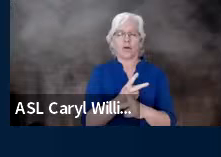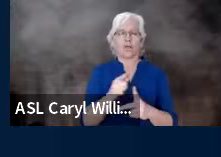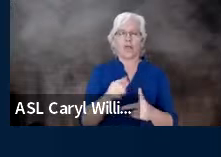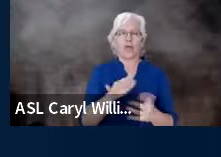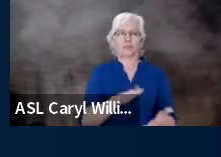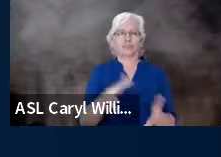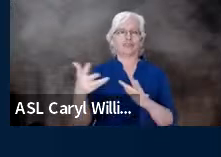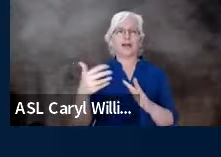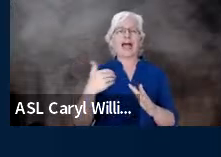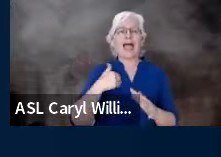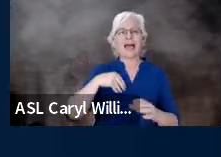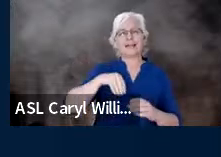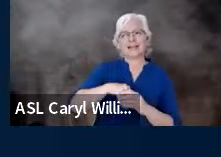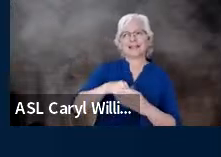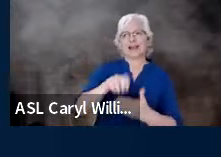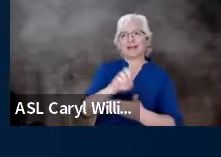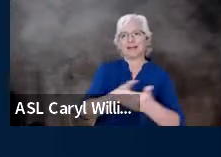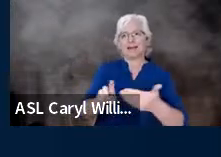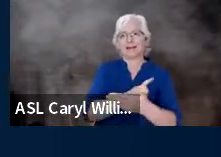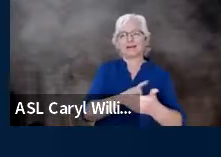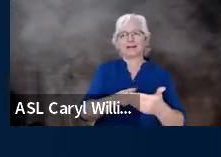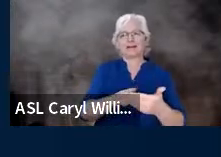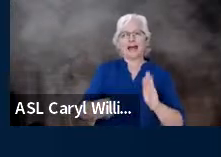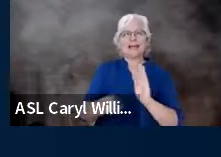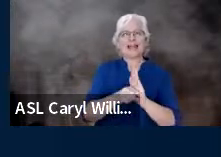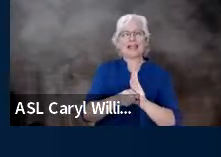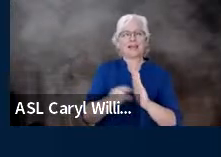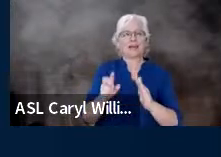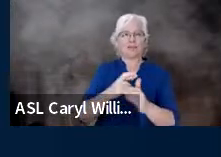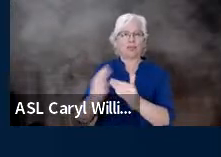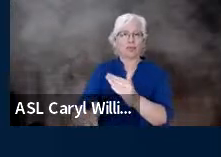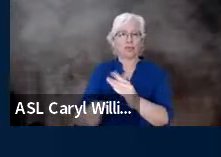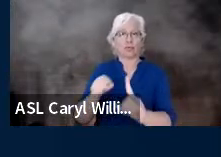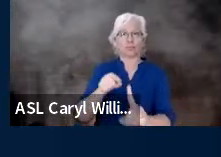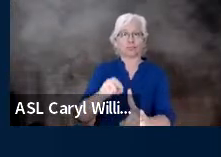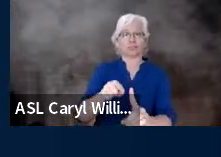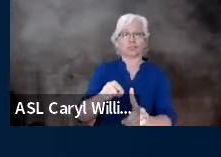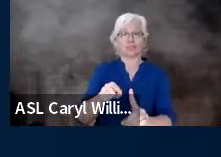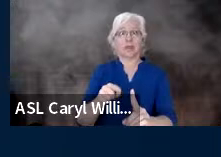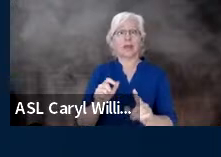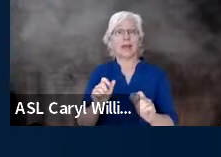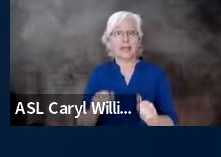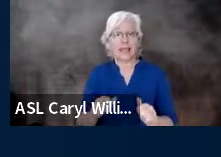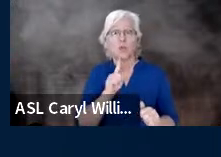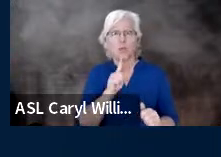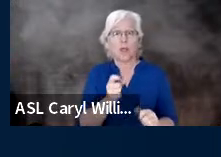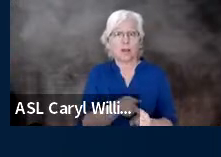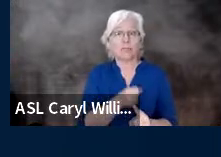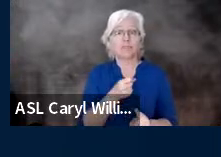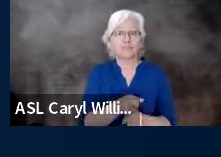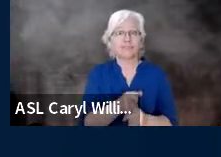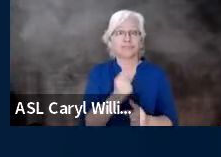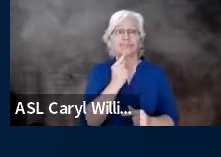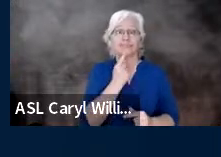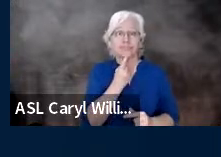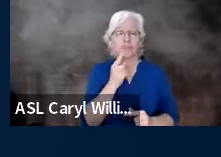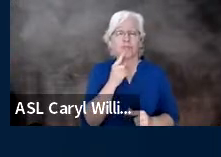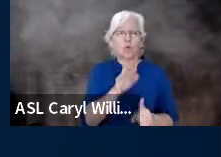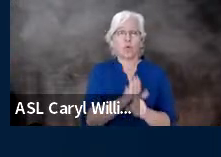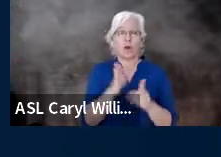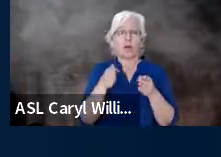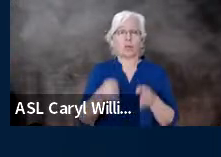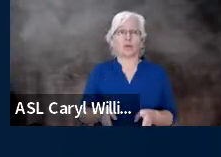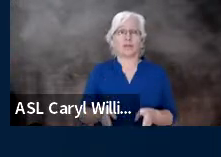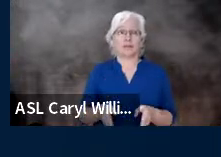has a discriminatory or a negative output or outcome can really have a very significant impact on a person, particularly a person